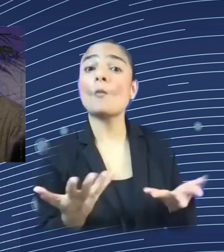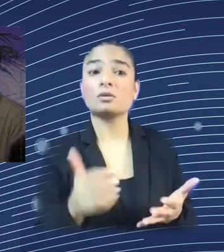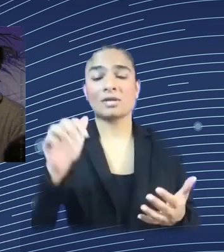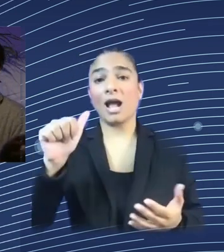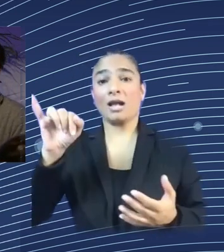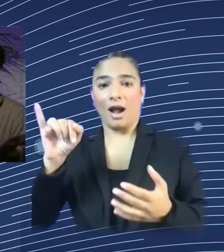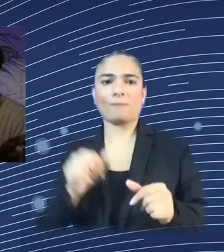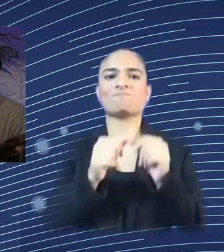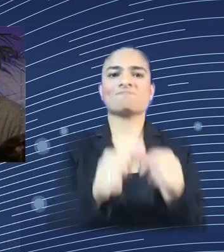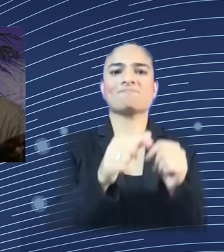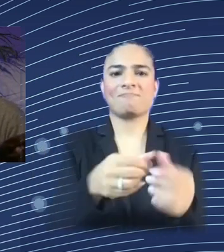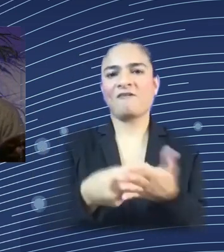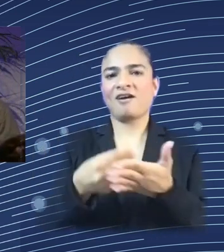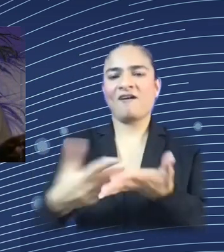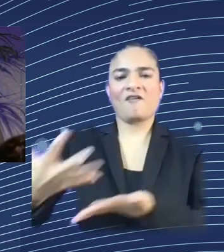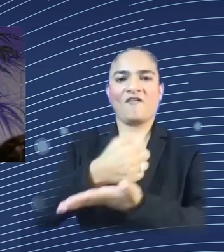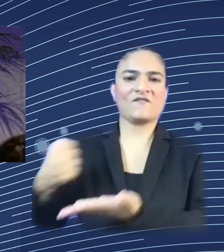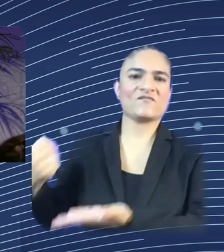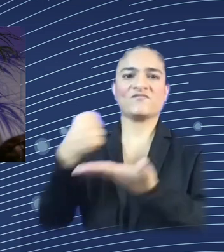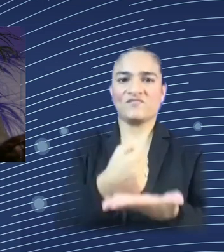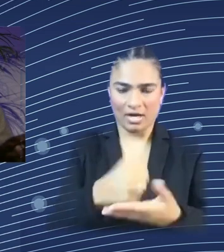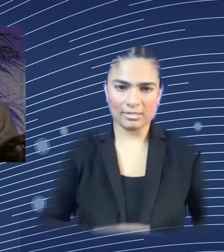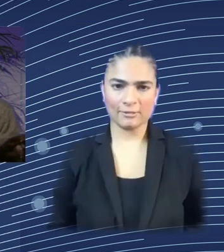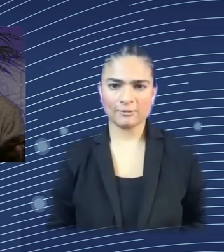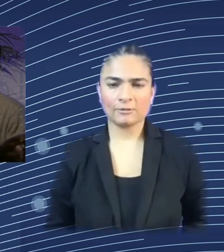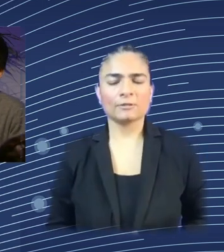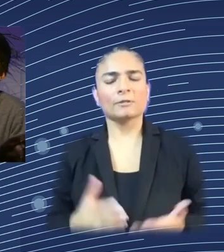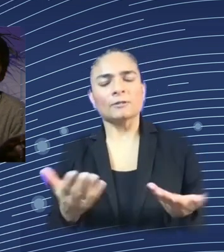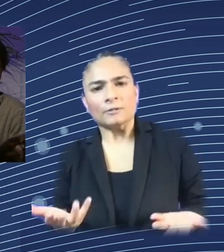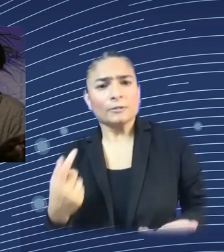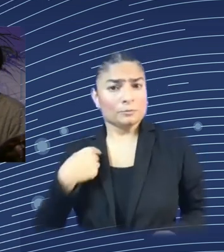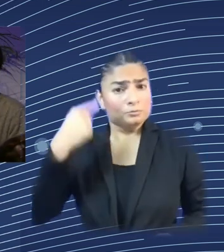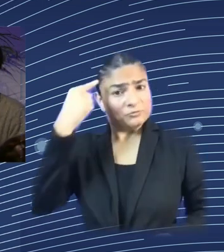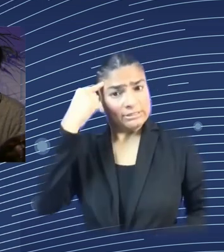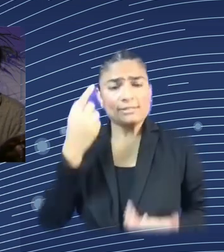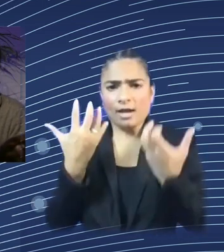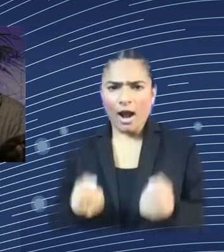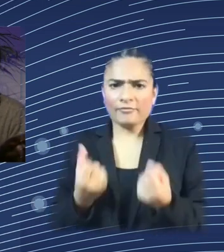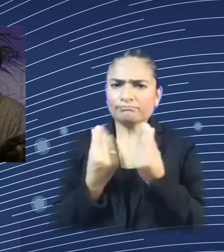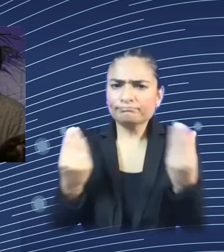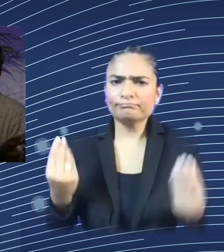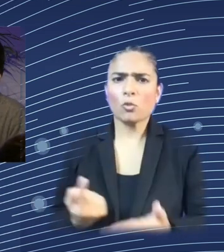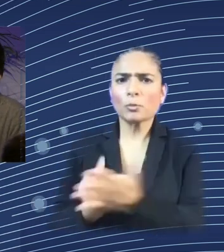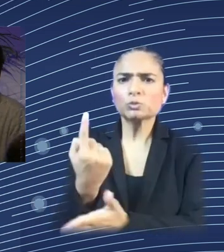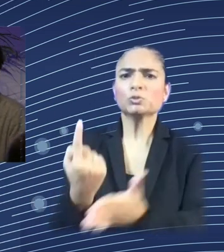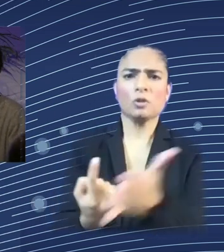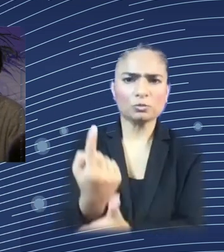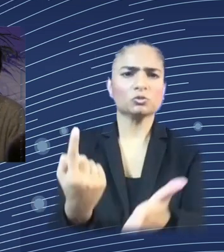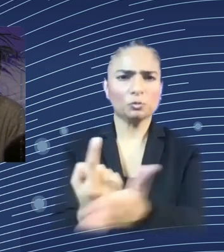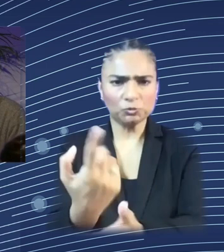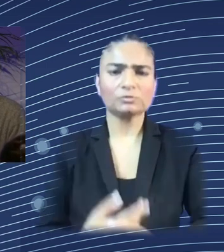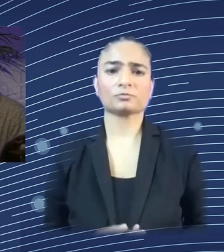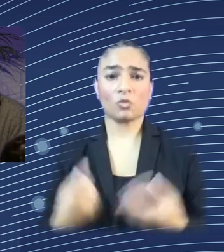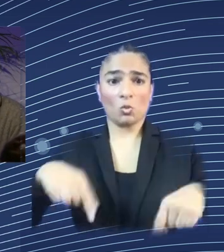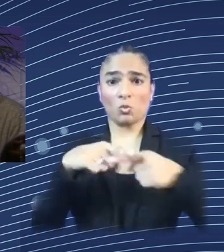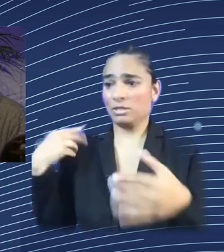general, what we've seen today up until now is that there are a handful of large ESG data providers in the